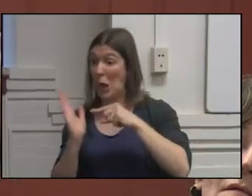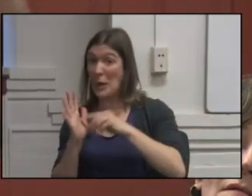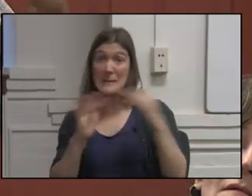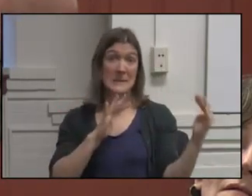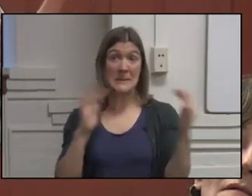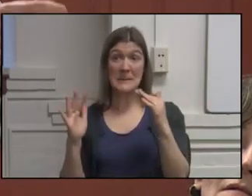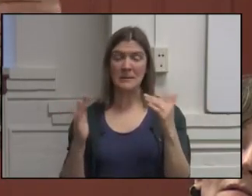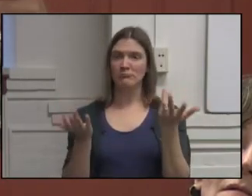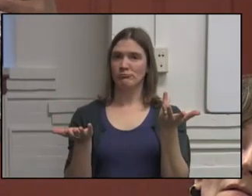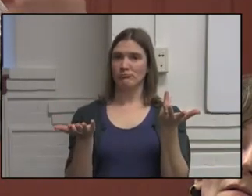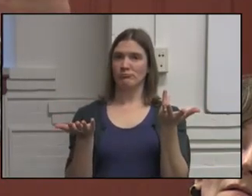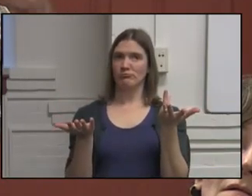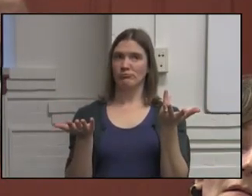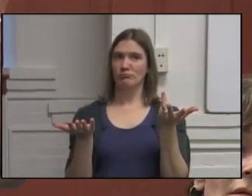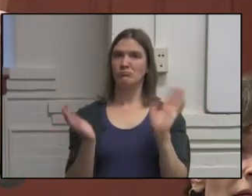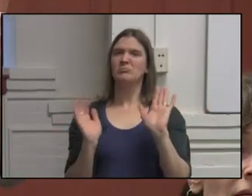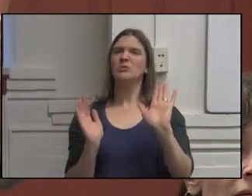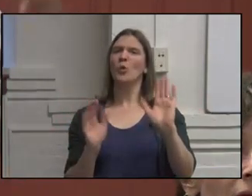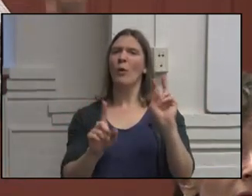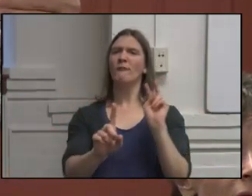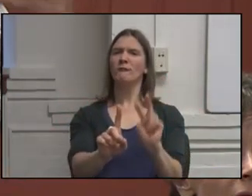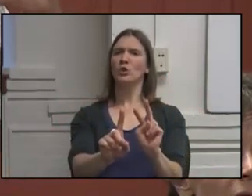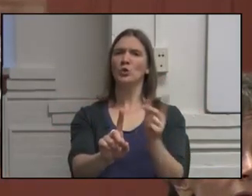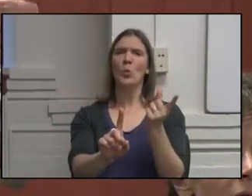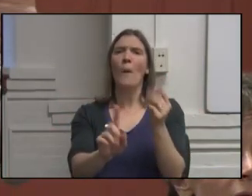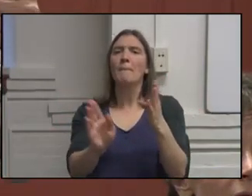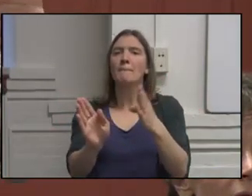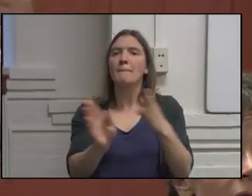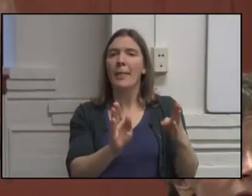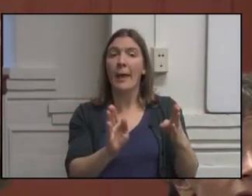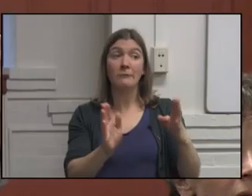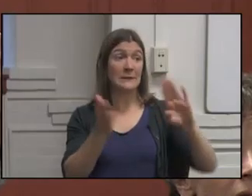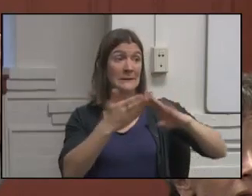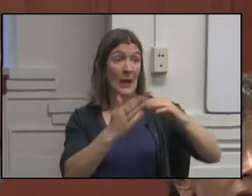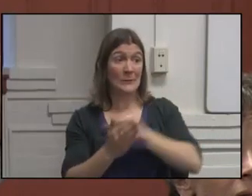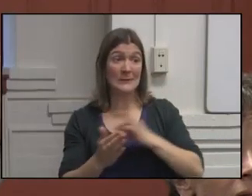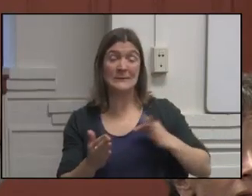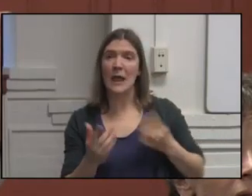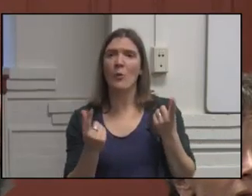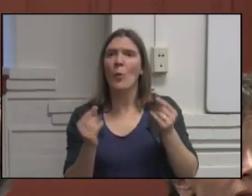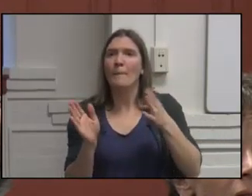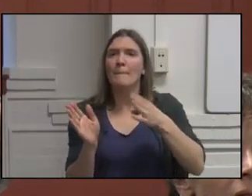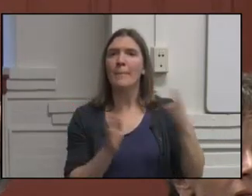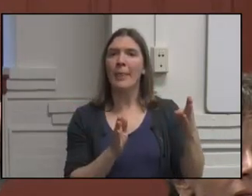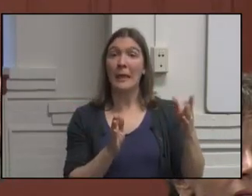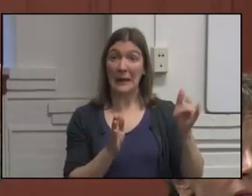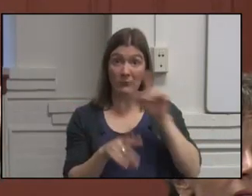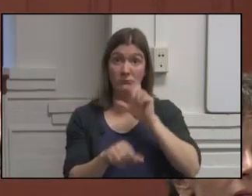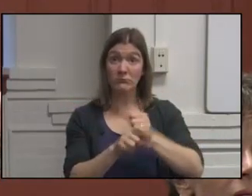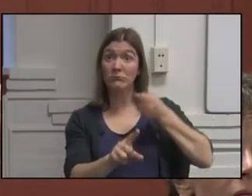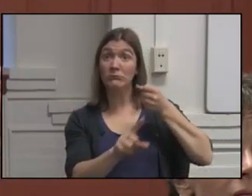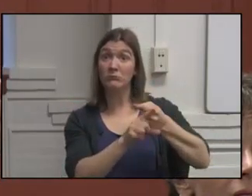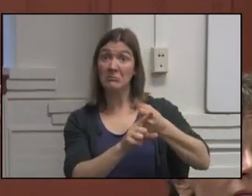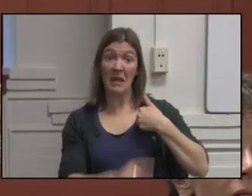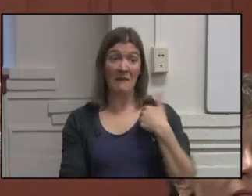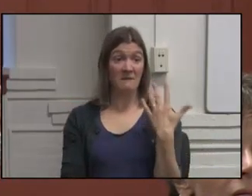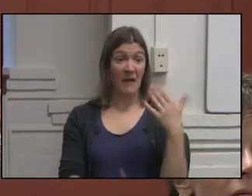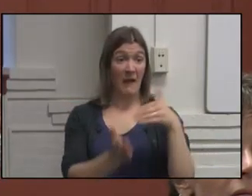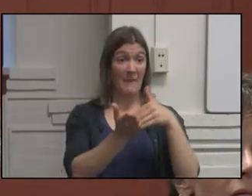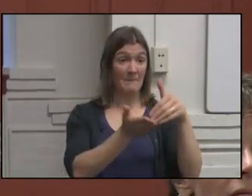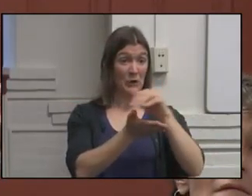I'm wondering how the board sees that and the administration sees that in the current context, where there's actually roughly a